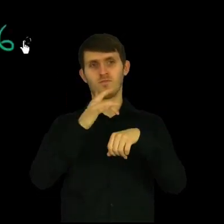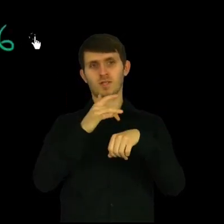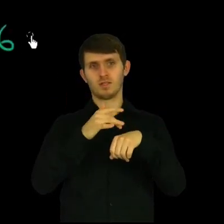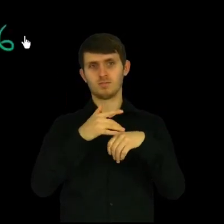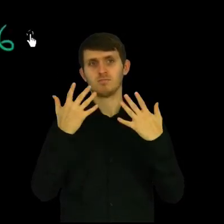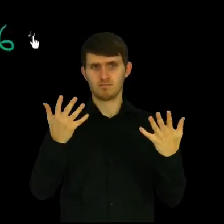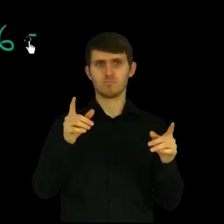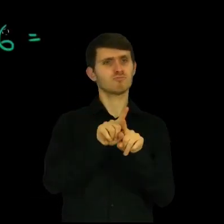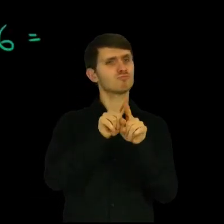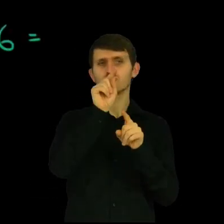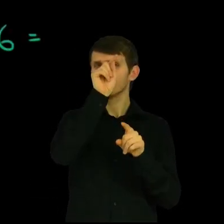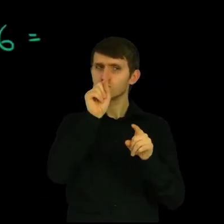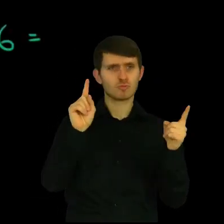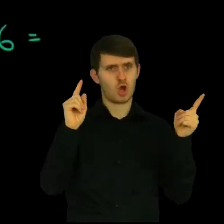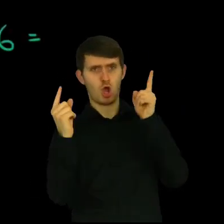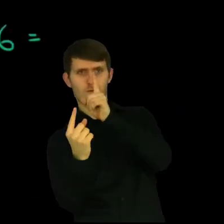4 times 6